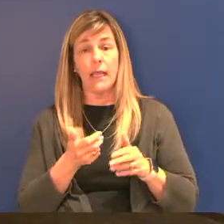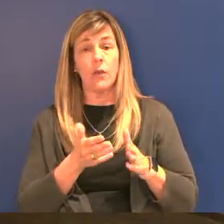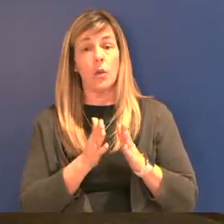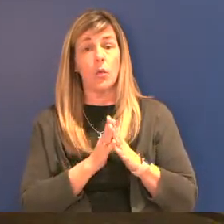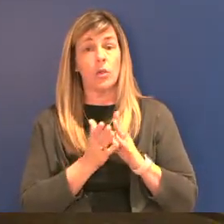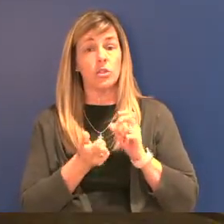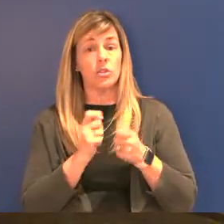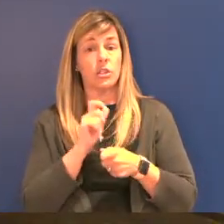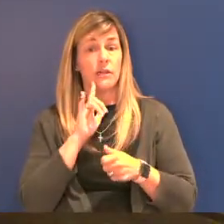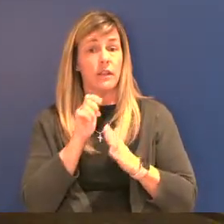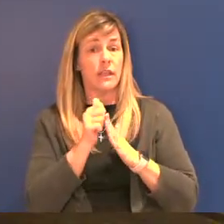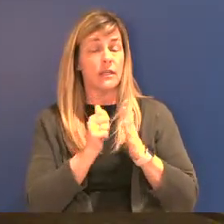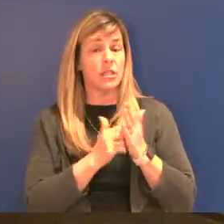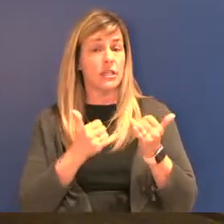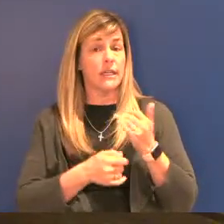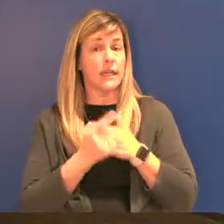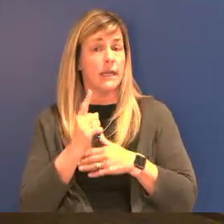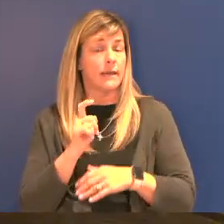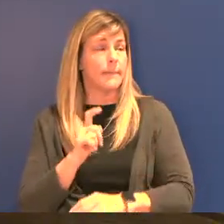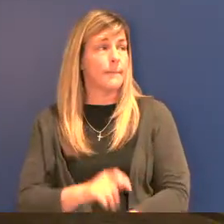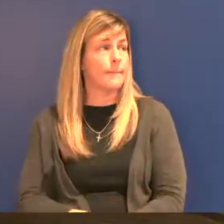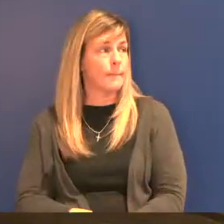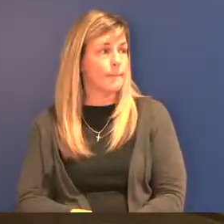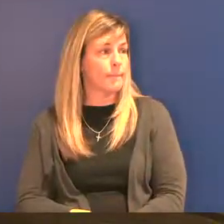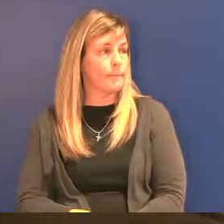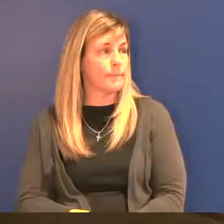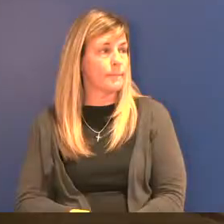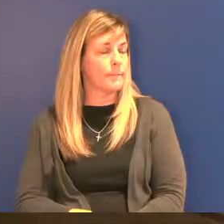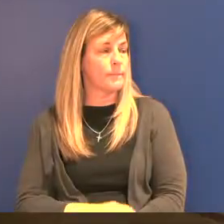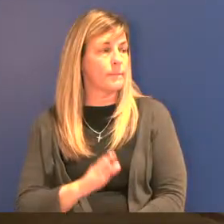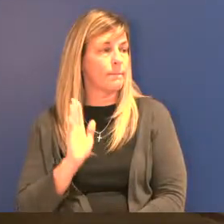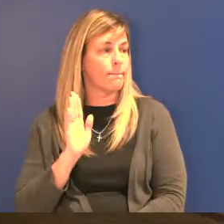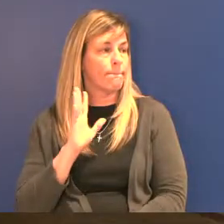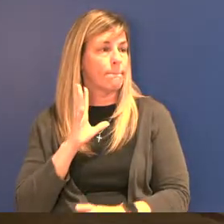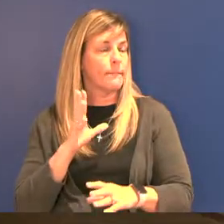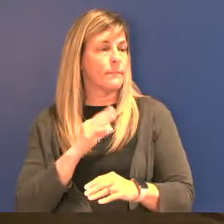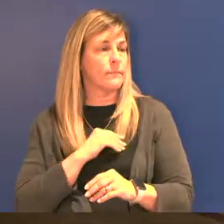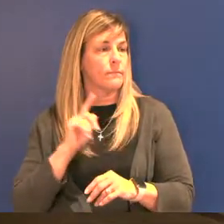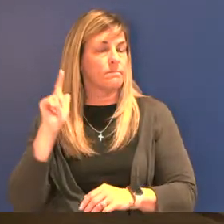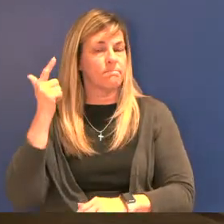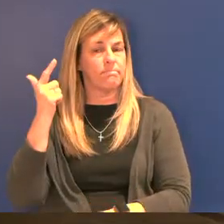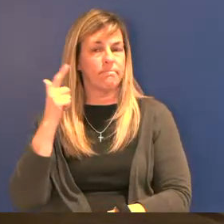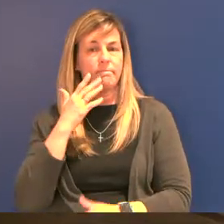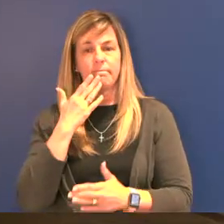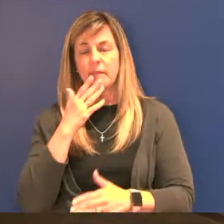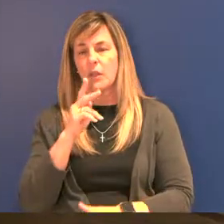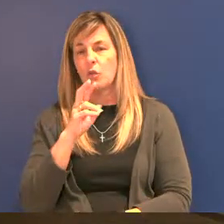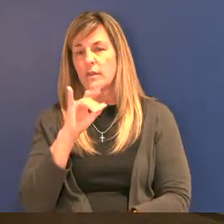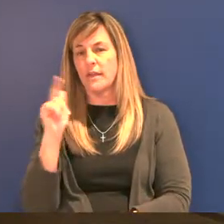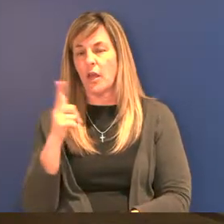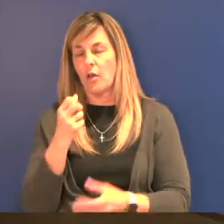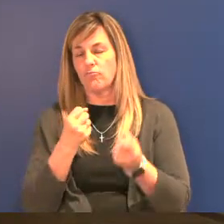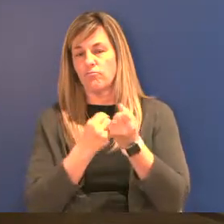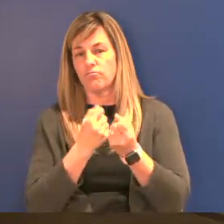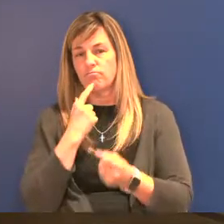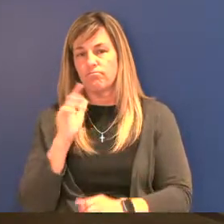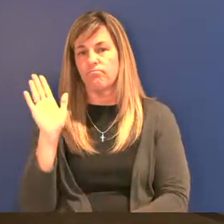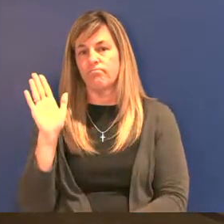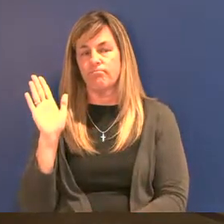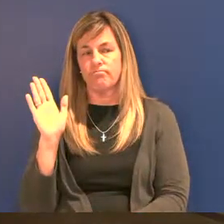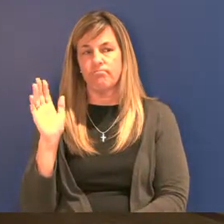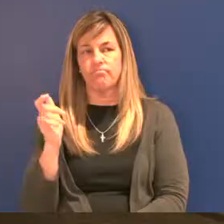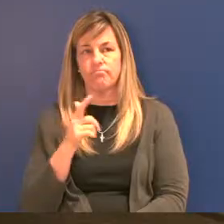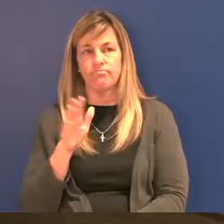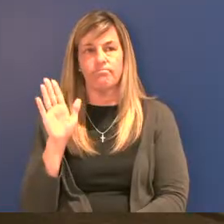to the agenda? So moved. A motion by Mr. Triplett, a second by Ms. Christie. All those in favor say aye. Aye.